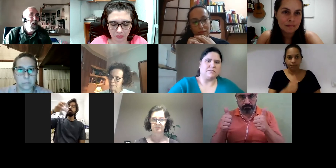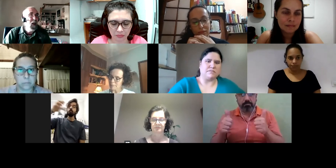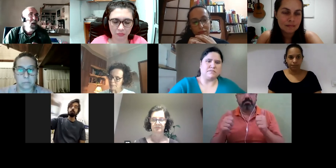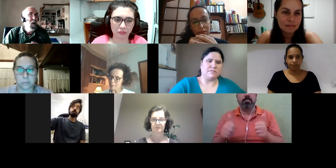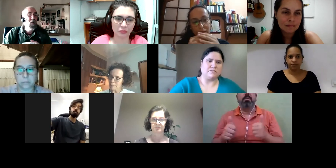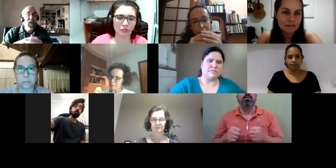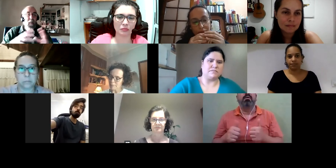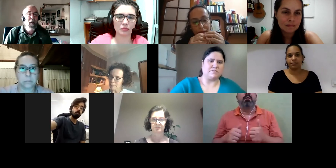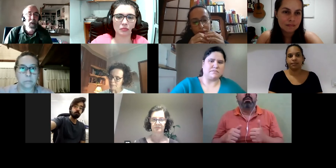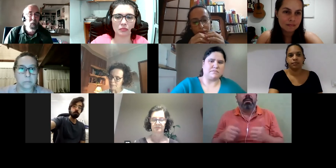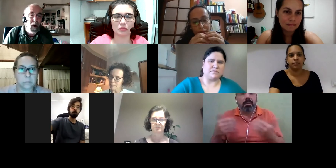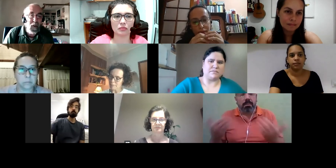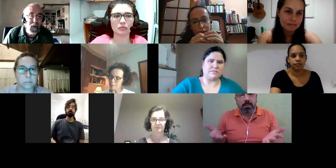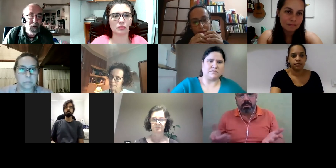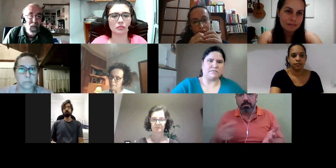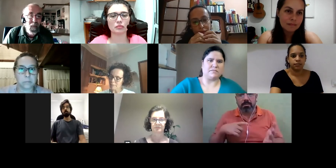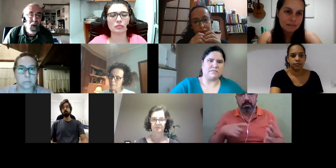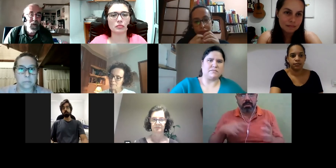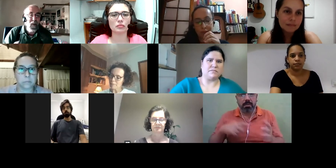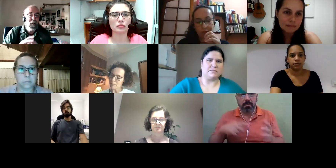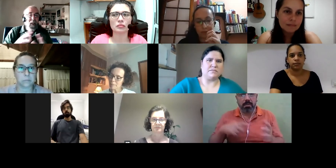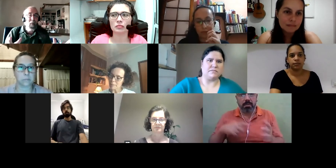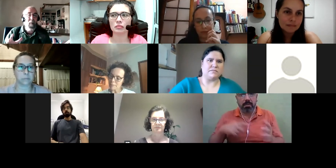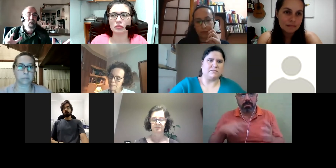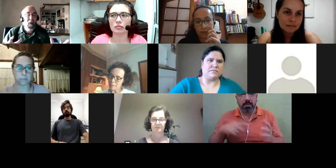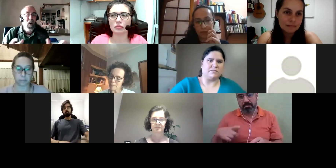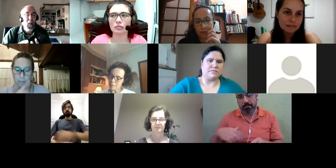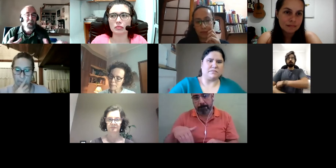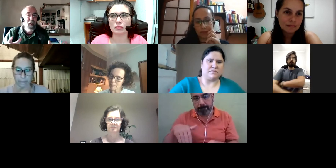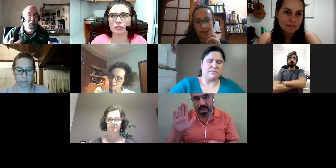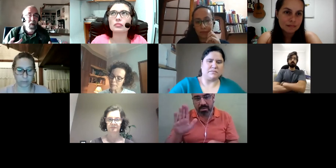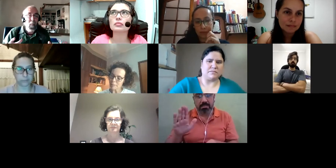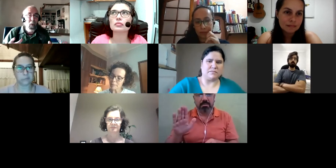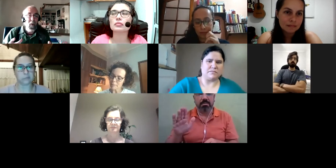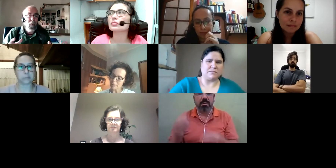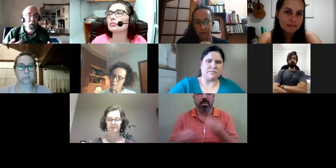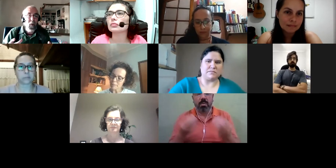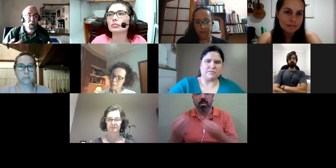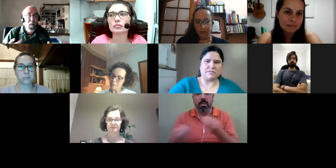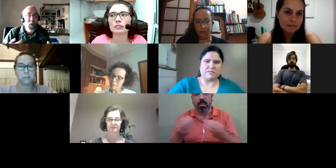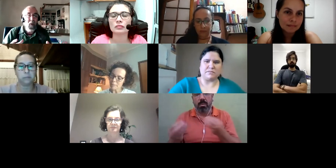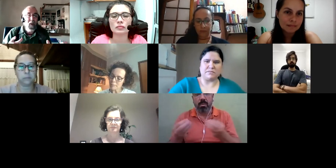it's disability rights, right? So they start with a very particular point of view,